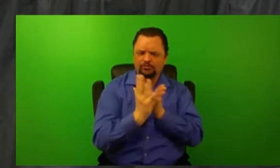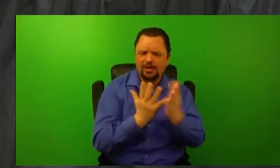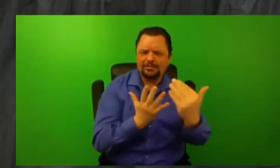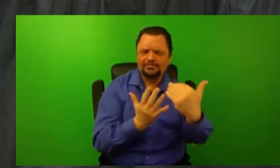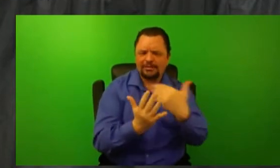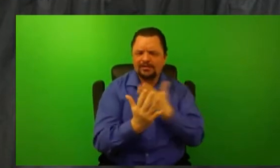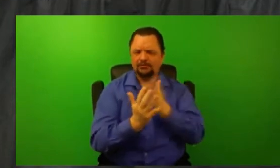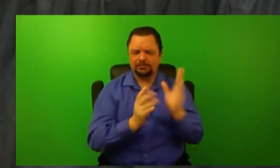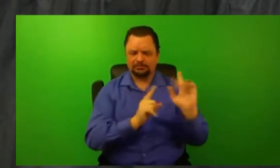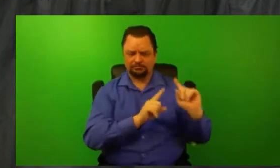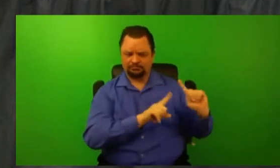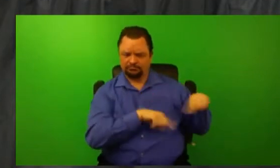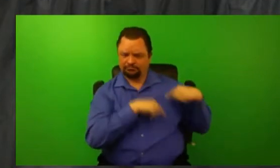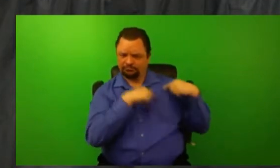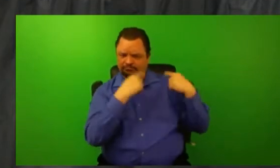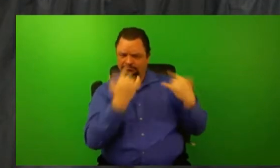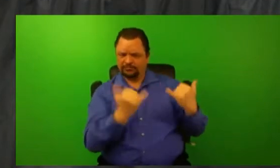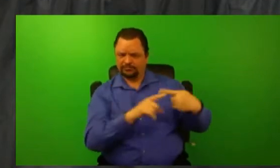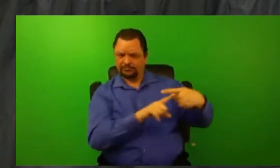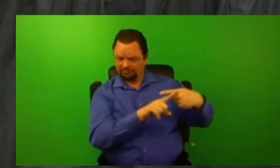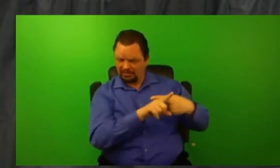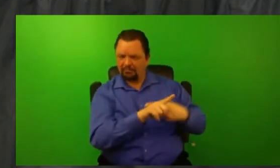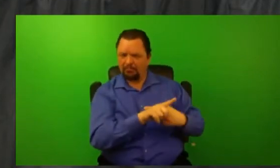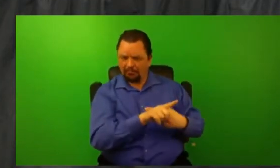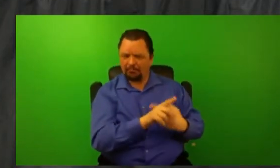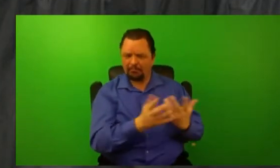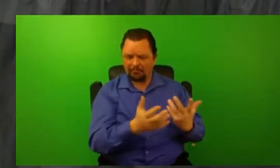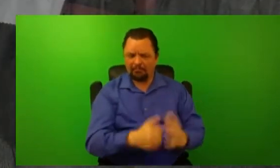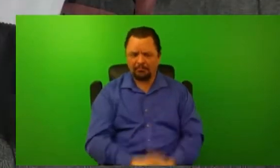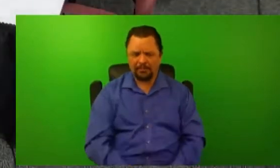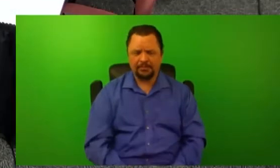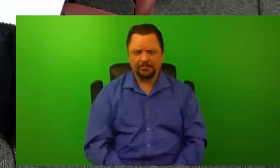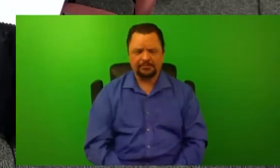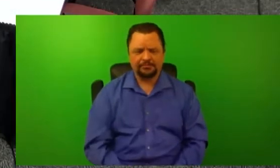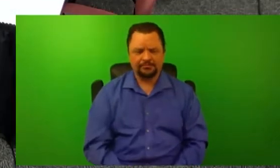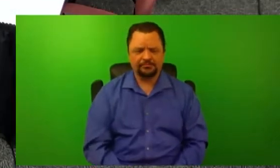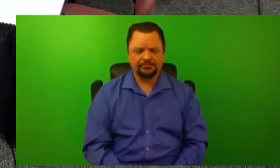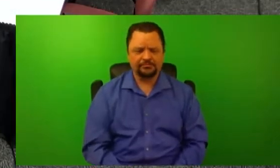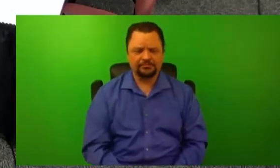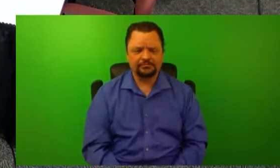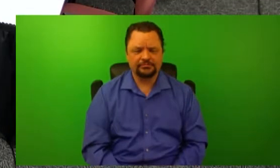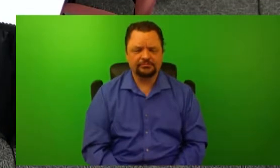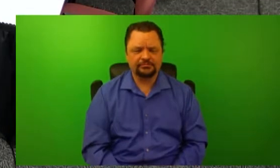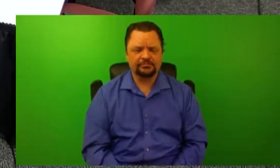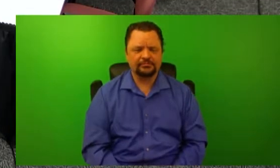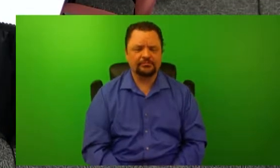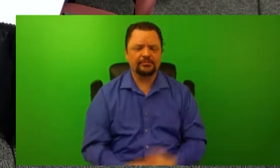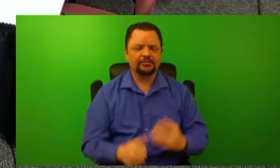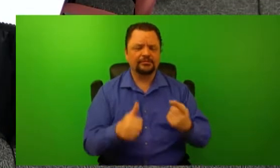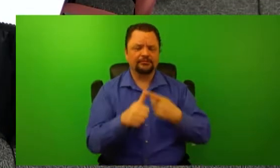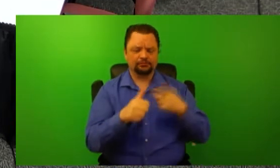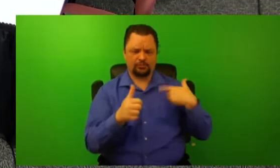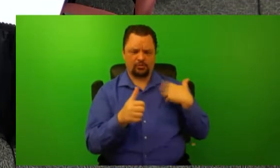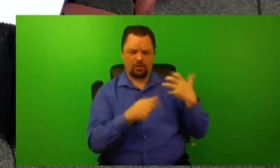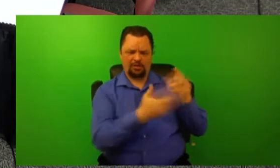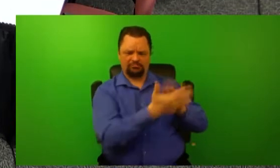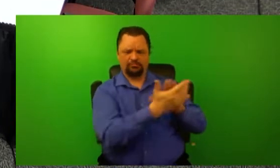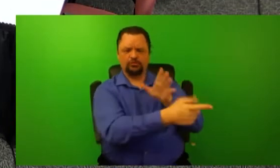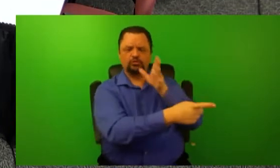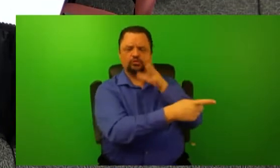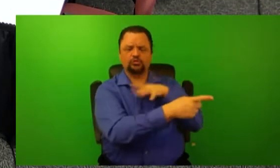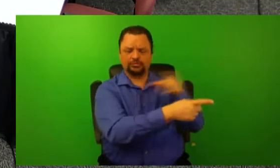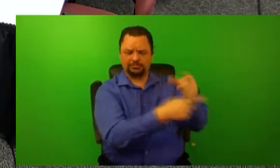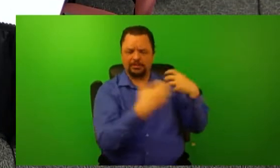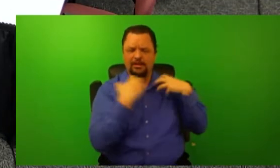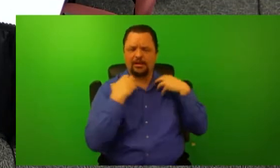please? Yes, I just want to applaud the health department staff, the team, and their partners